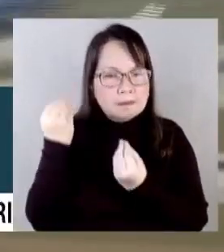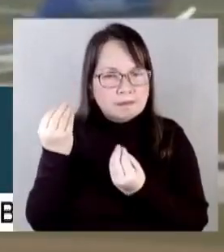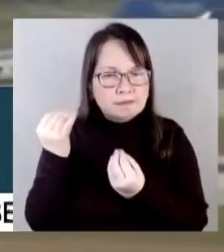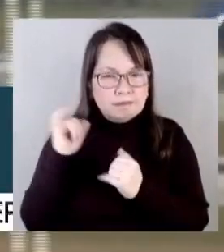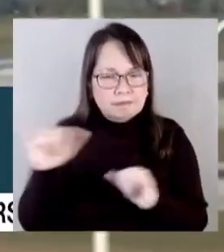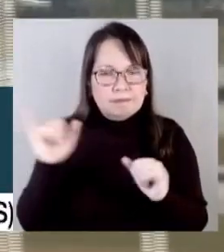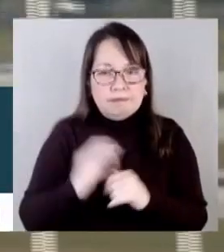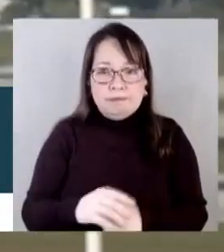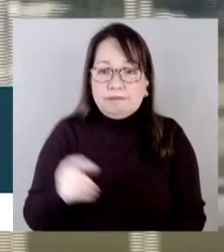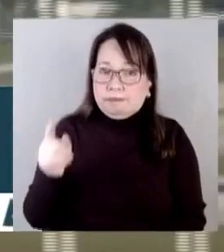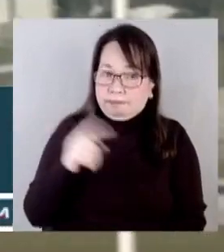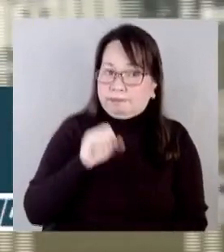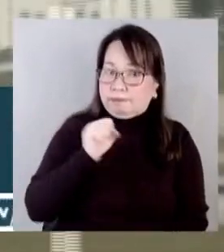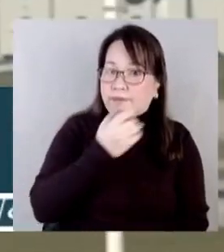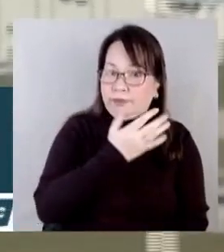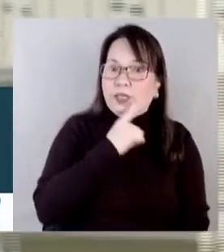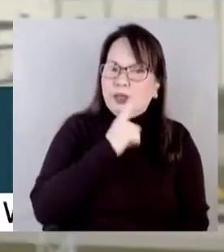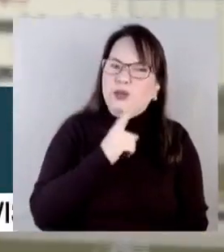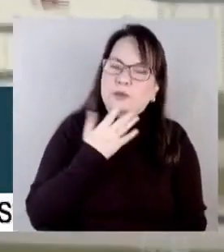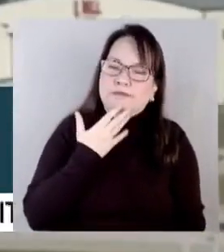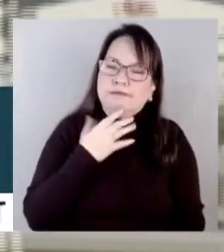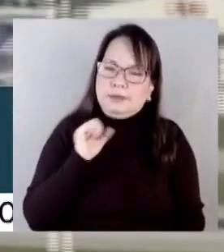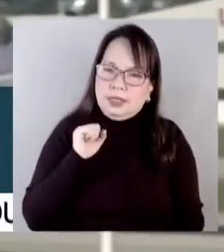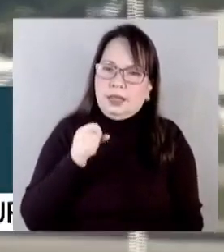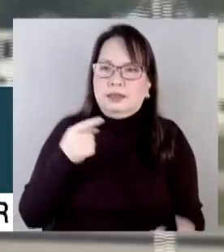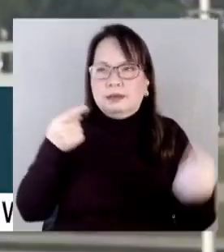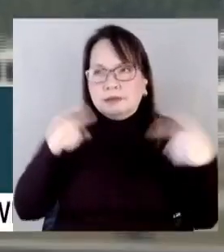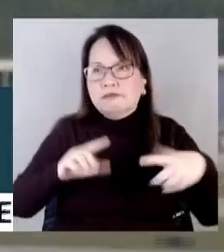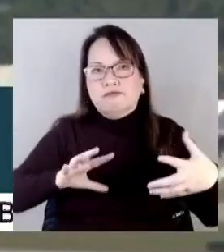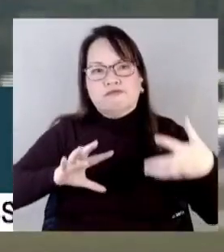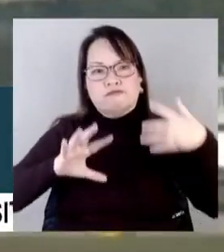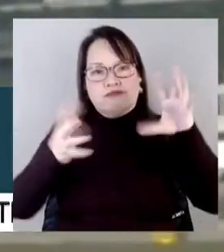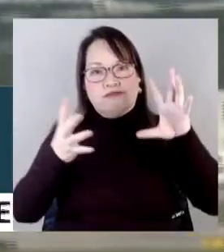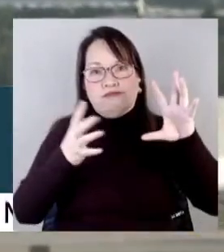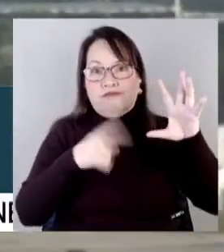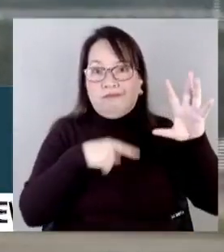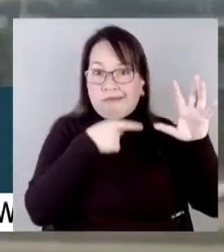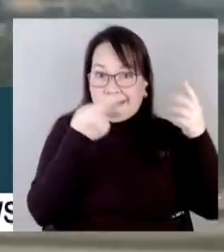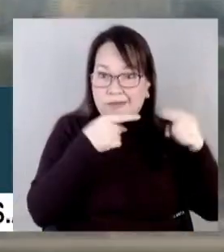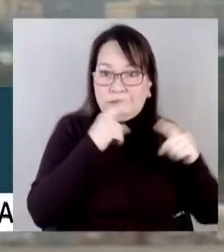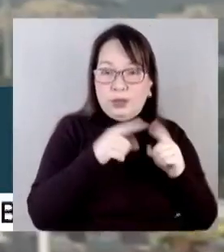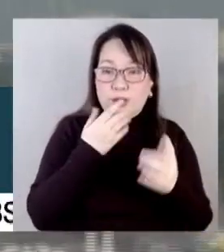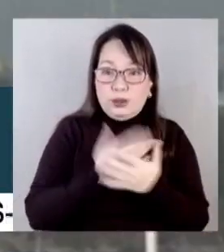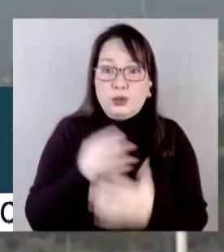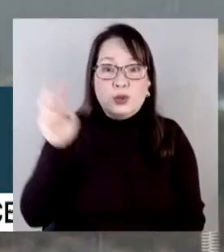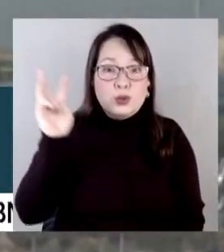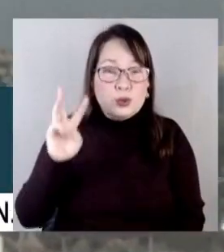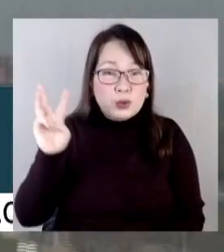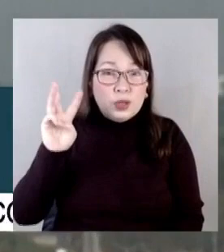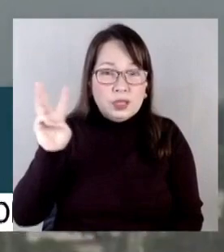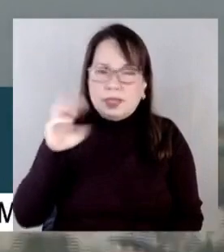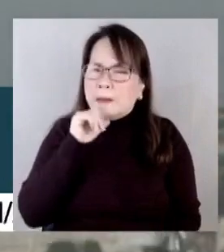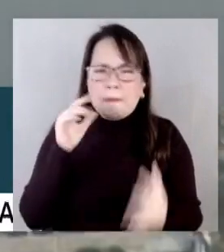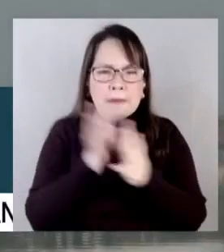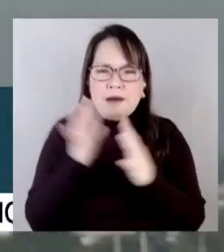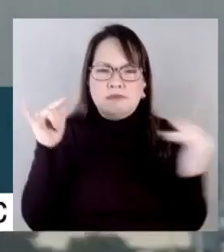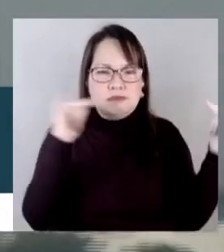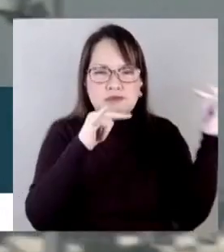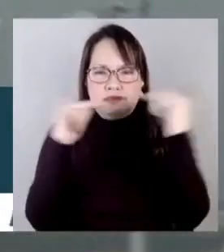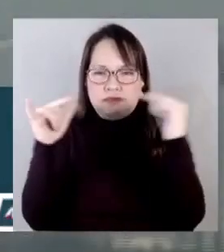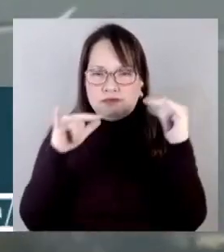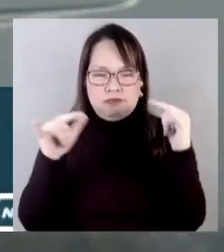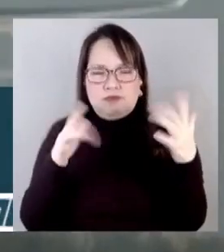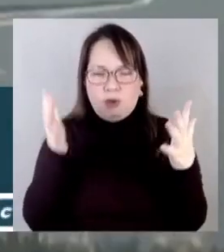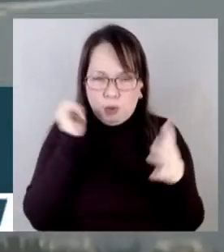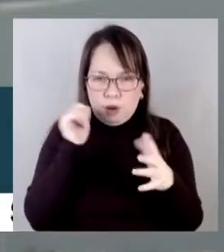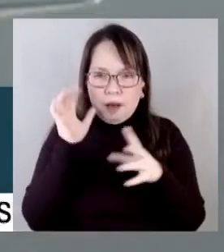date. Casey, as much as this is a bad thing to cause delays and disruptions, the good thing is apparently Wednesday is the slowest day of travel here in the U.S., and this will